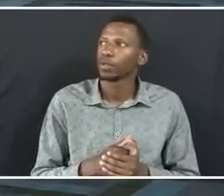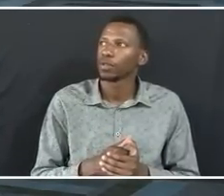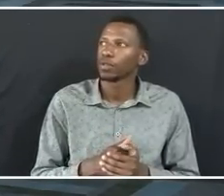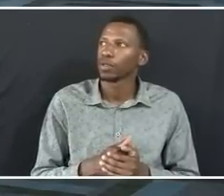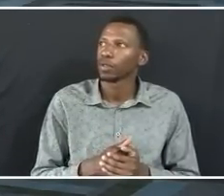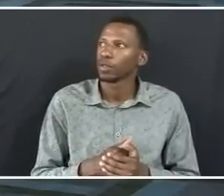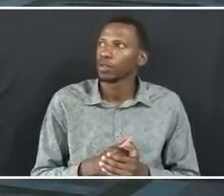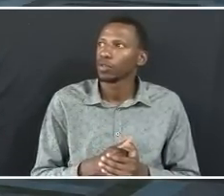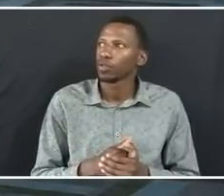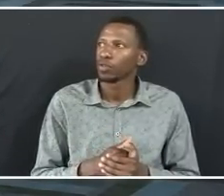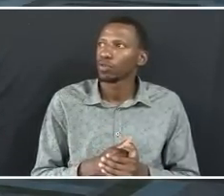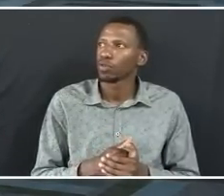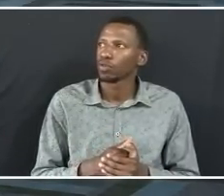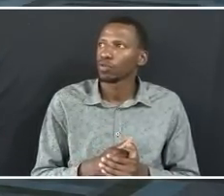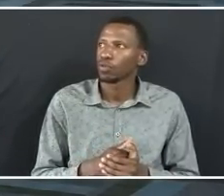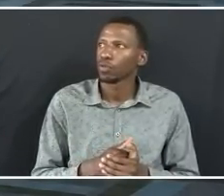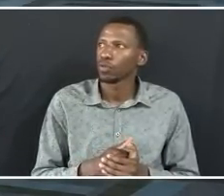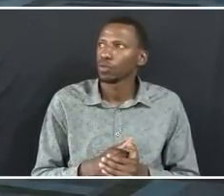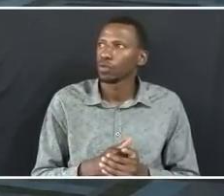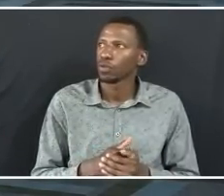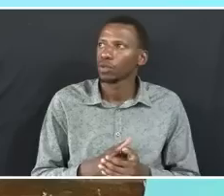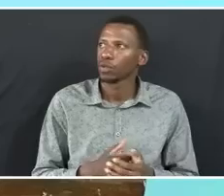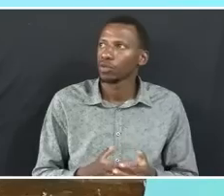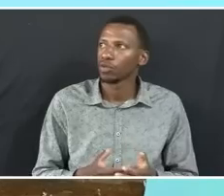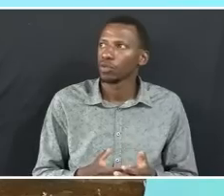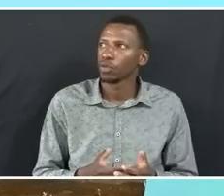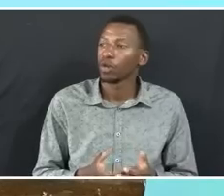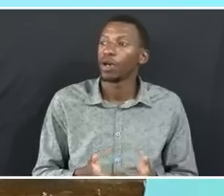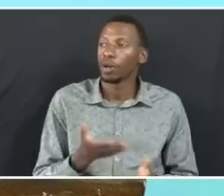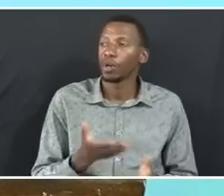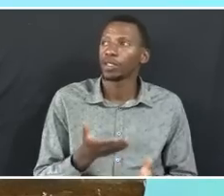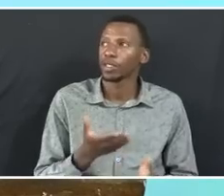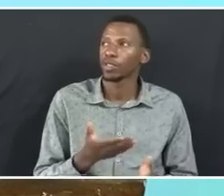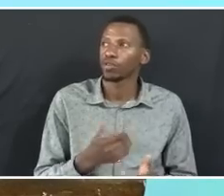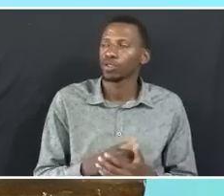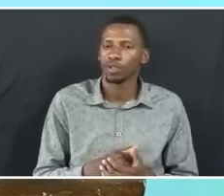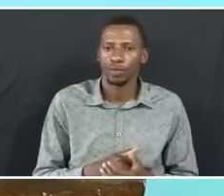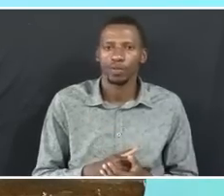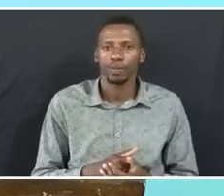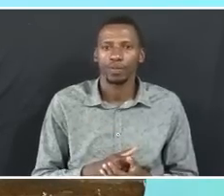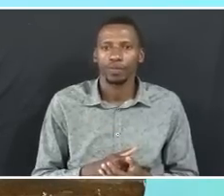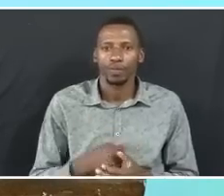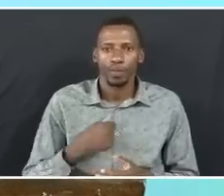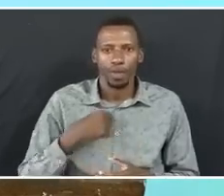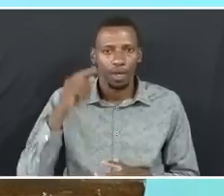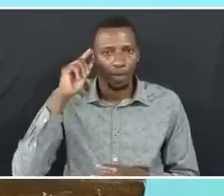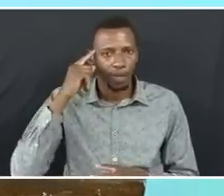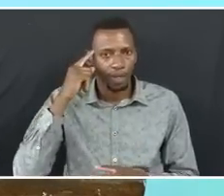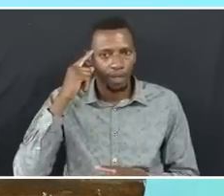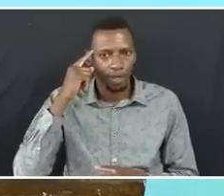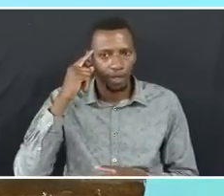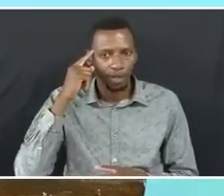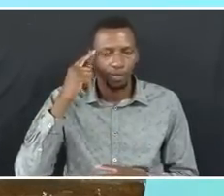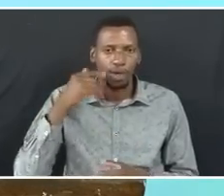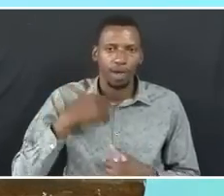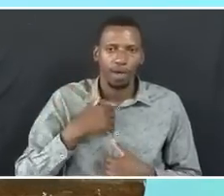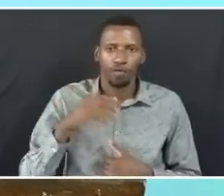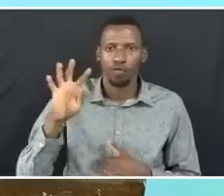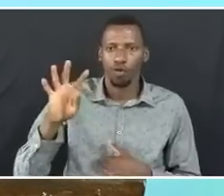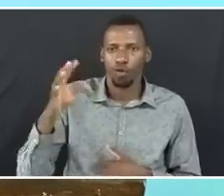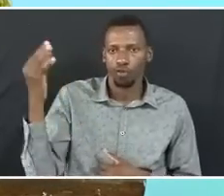Is one of those verses that I think so far I have about four sermons on.